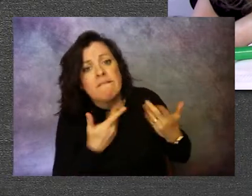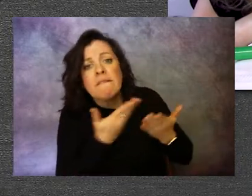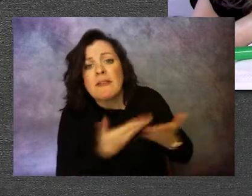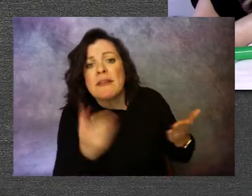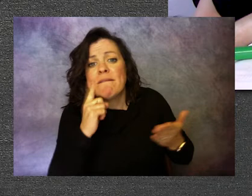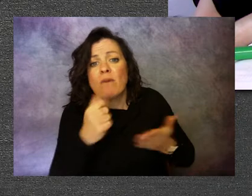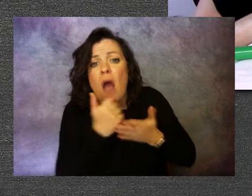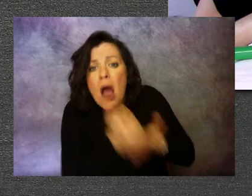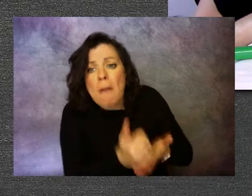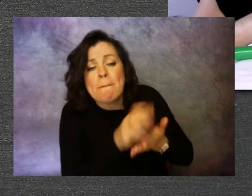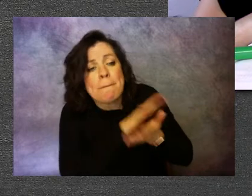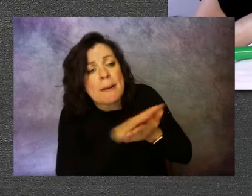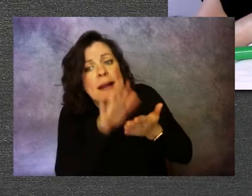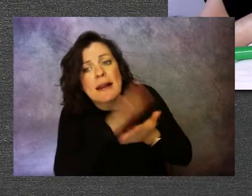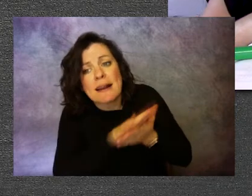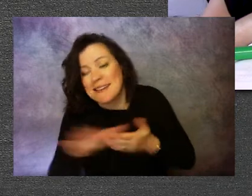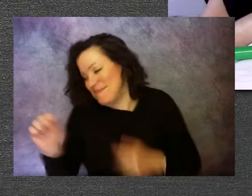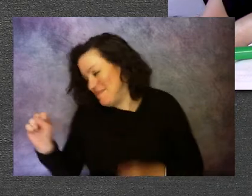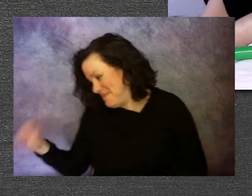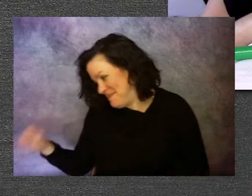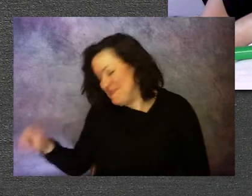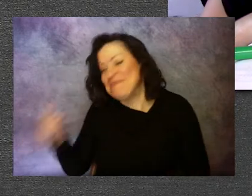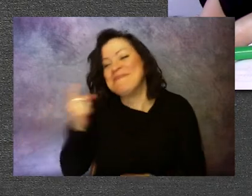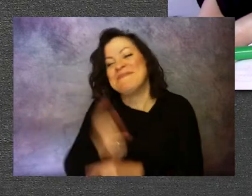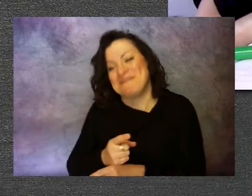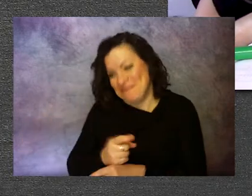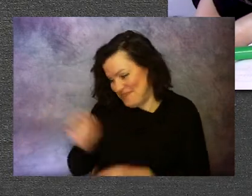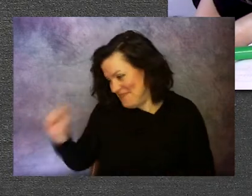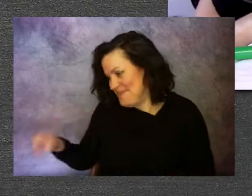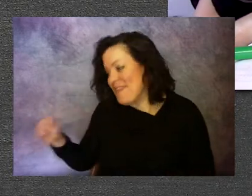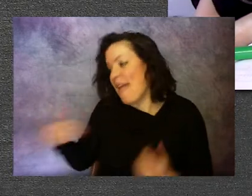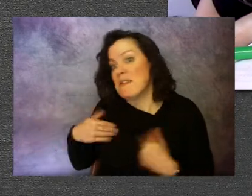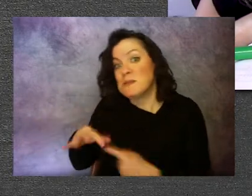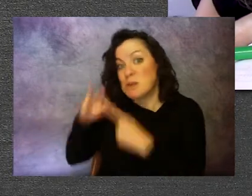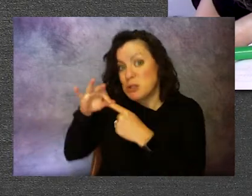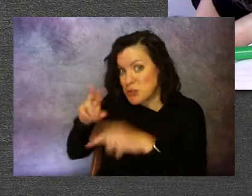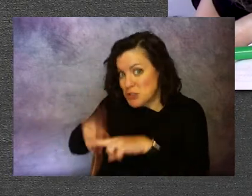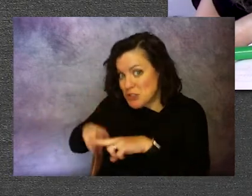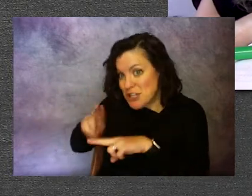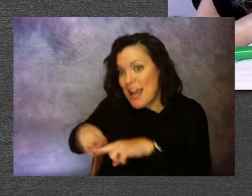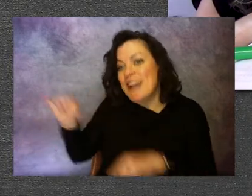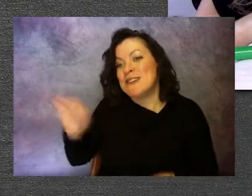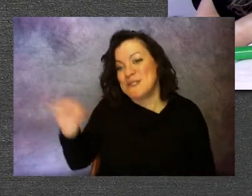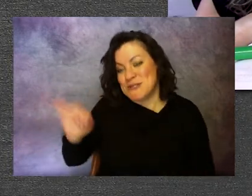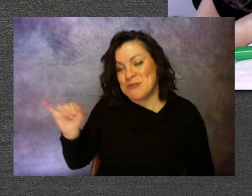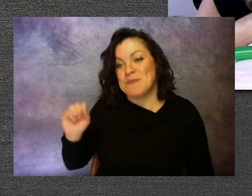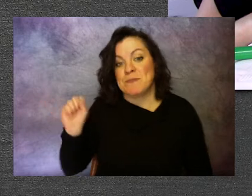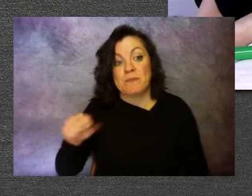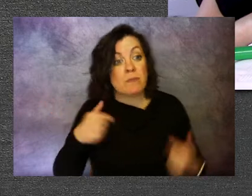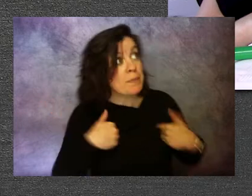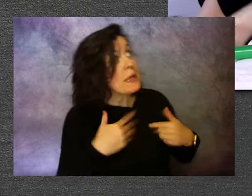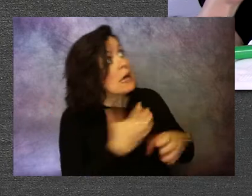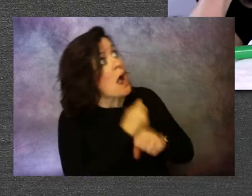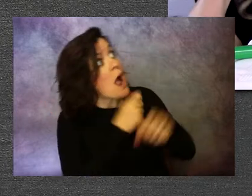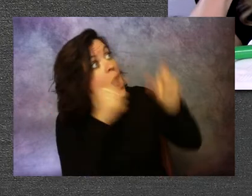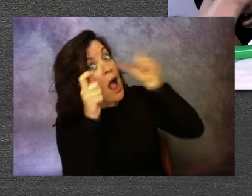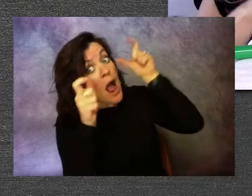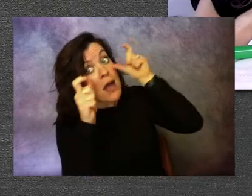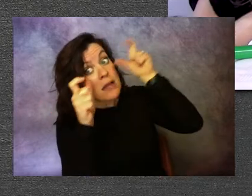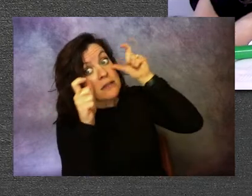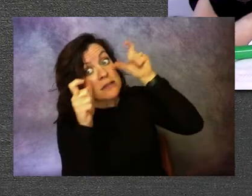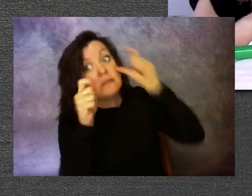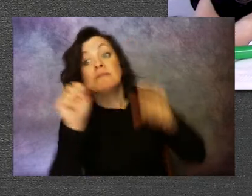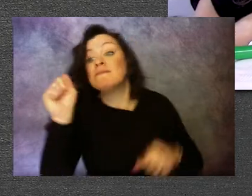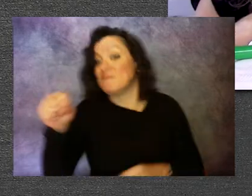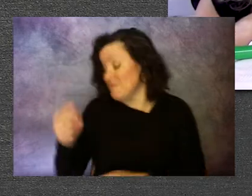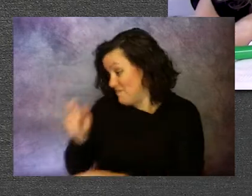went up and down. Oh, she did have a special chair that went up and down. And I got glasses. Oh, that's right, you